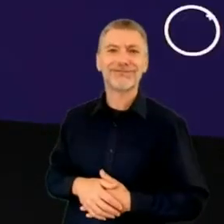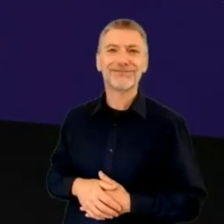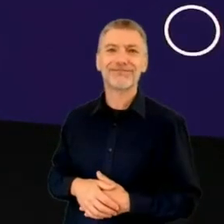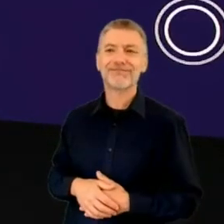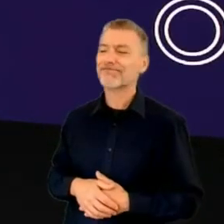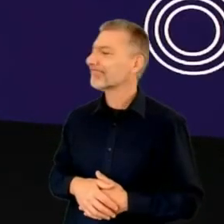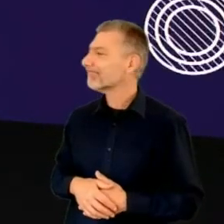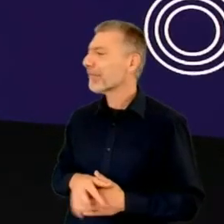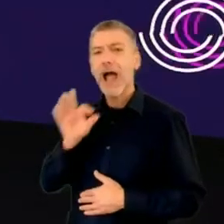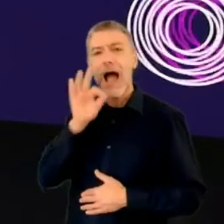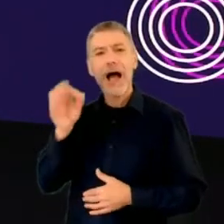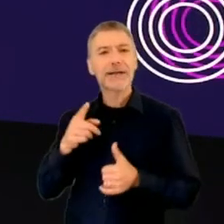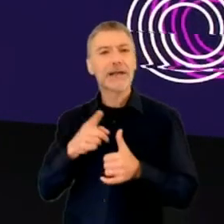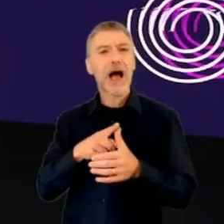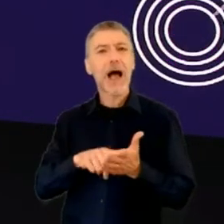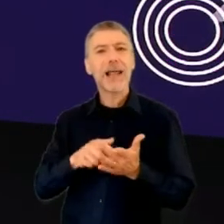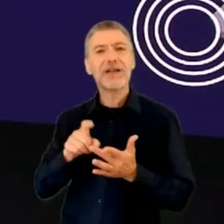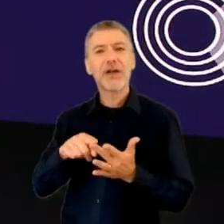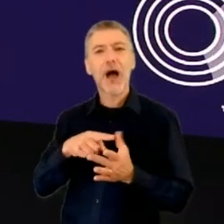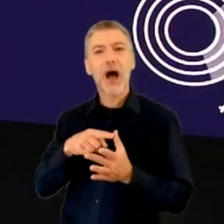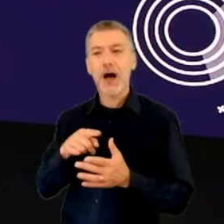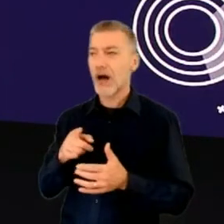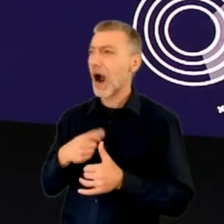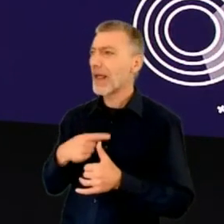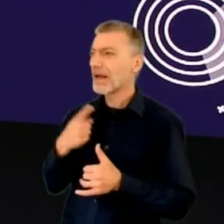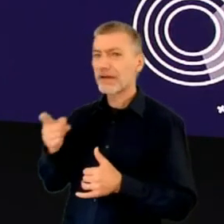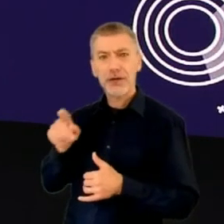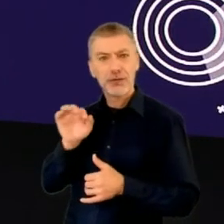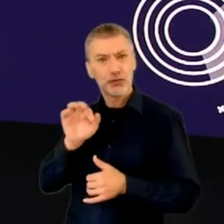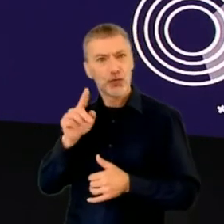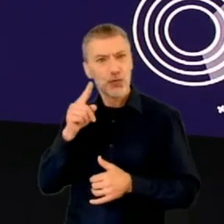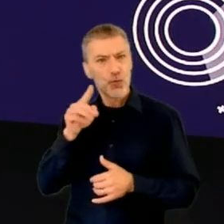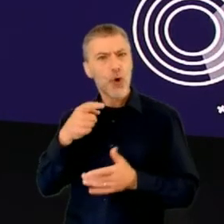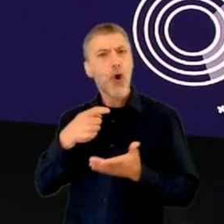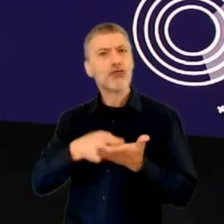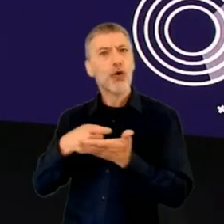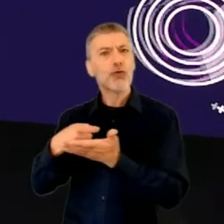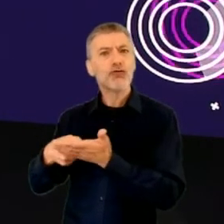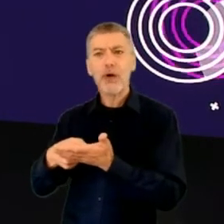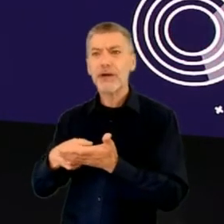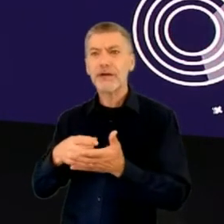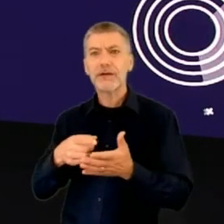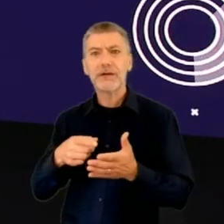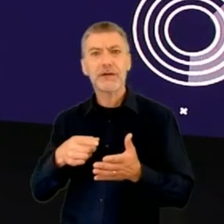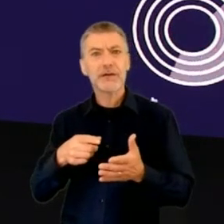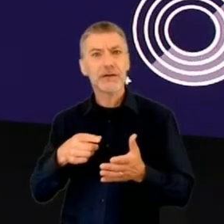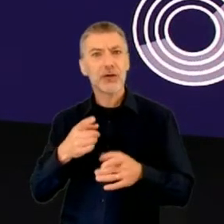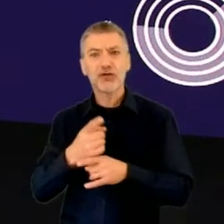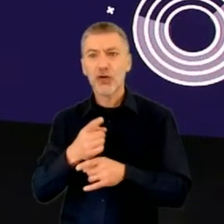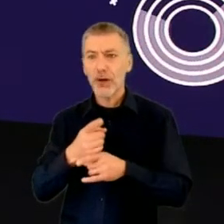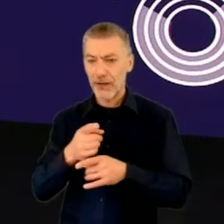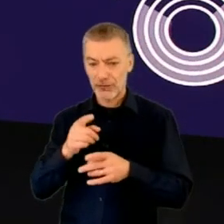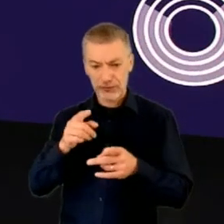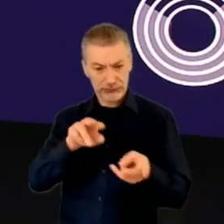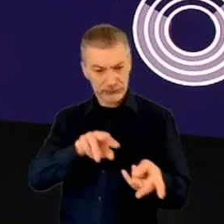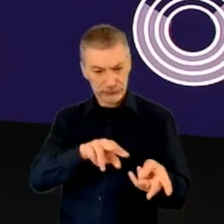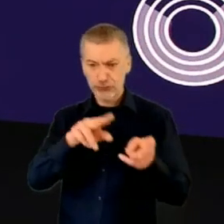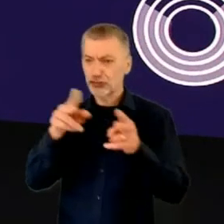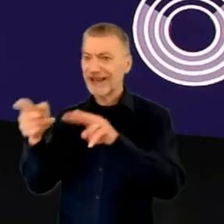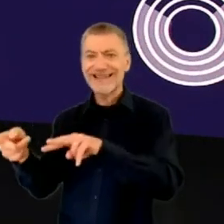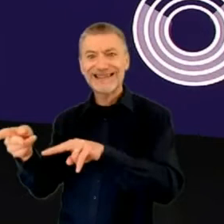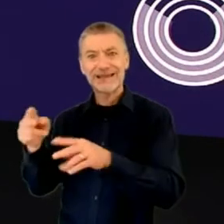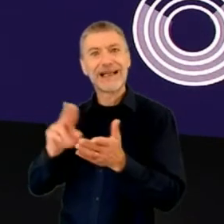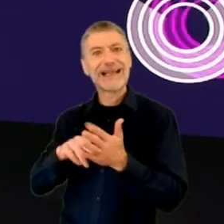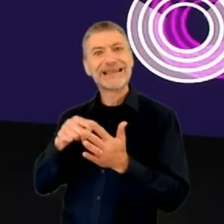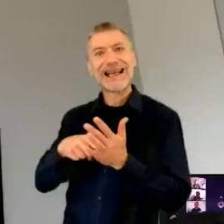Alicia, what element of Rolls-Royce's strategy to be a leader in the transition to net zero are you most excited